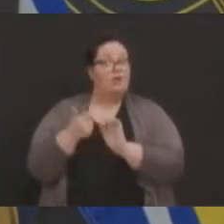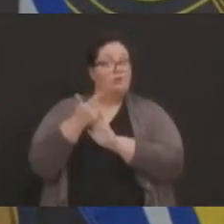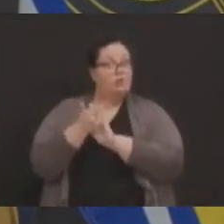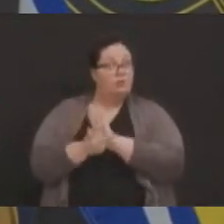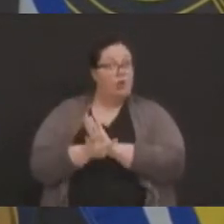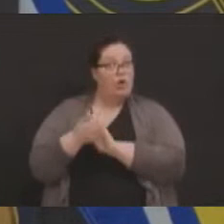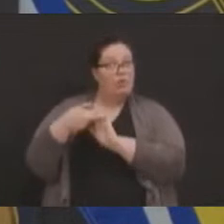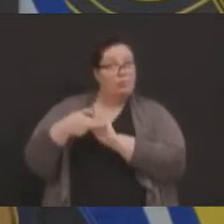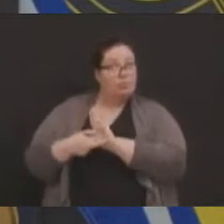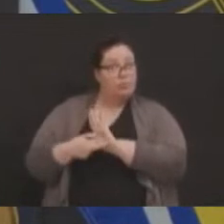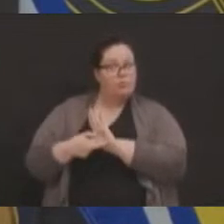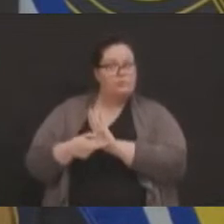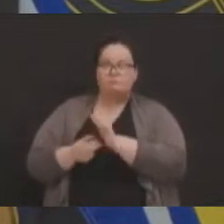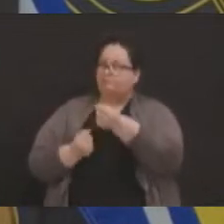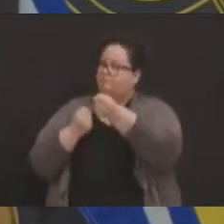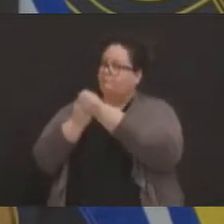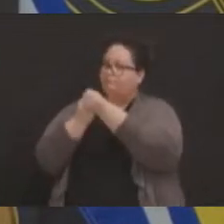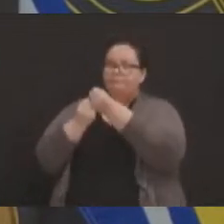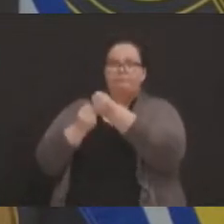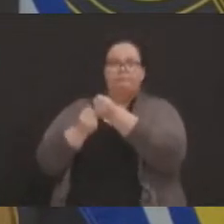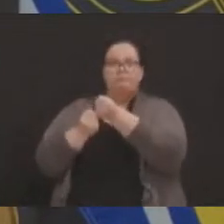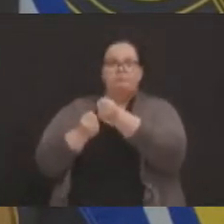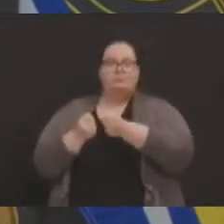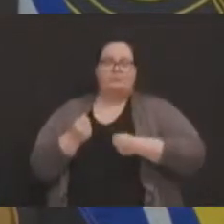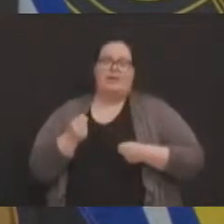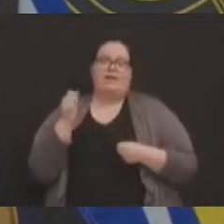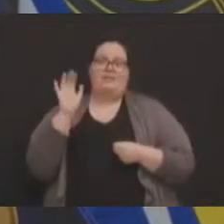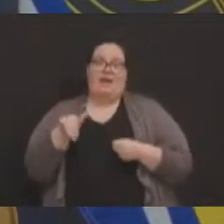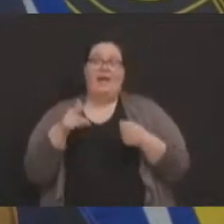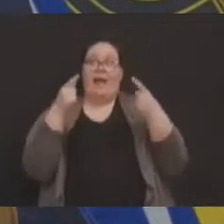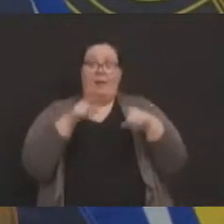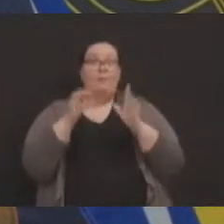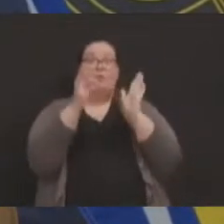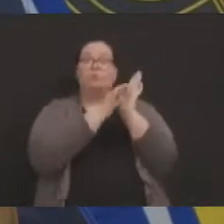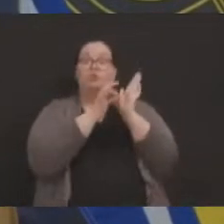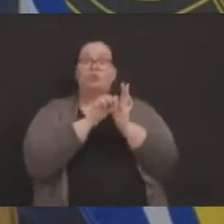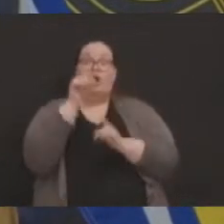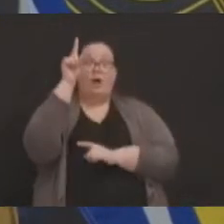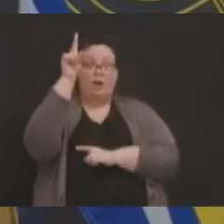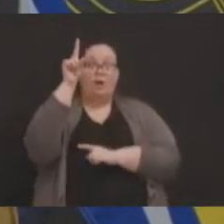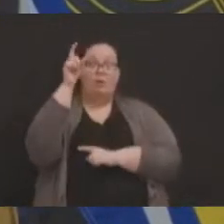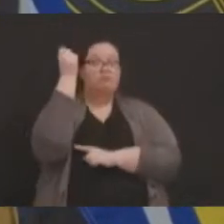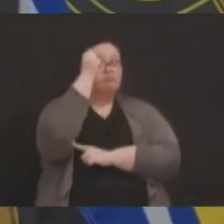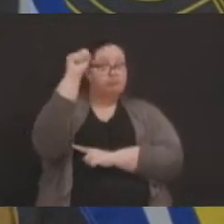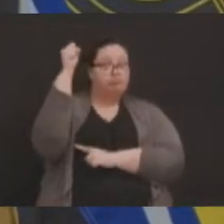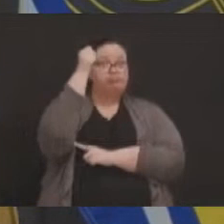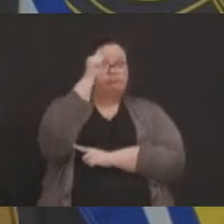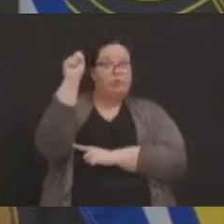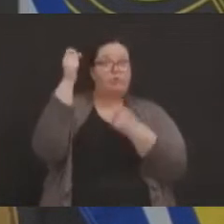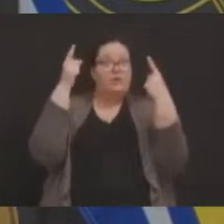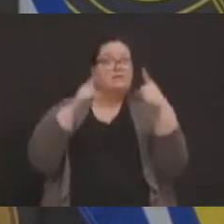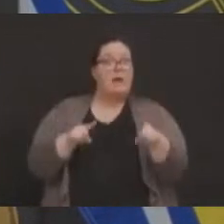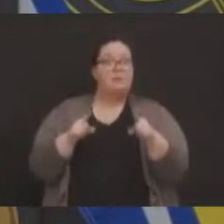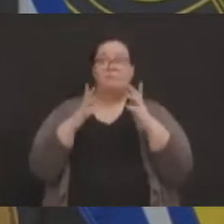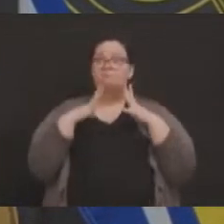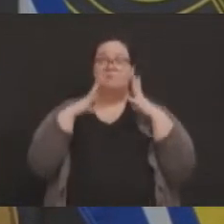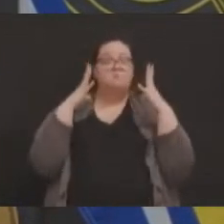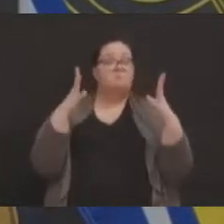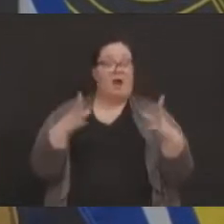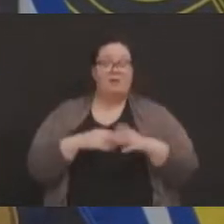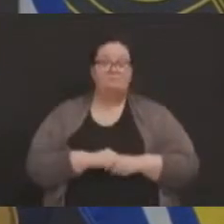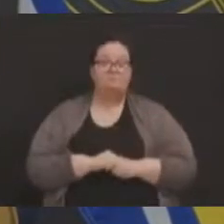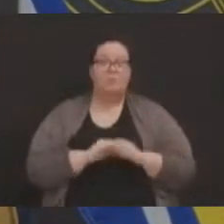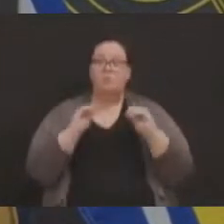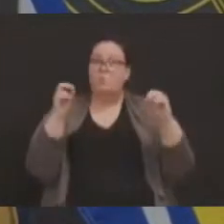place. In that instance, protesters wore masks and maintained physical distancing.